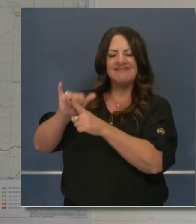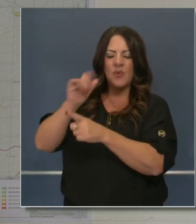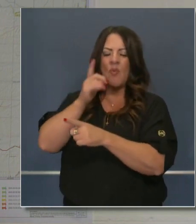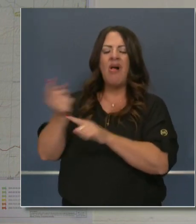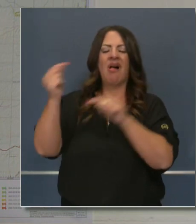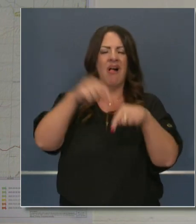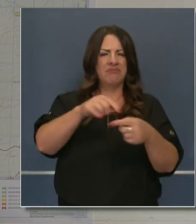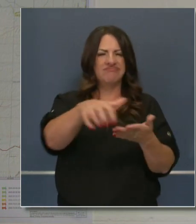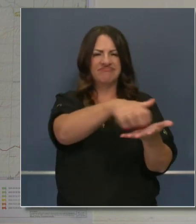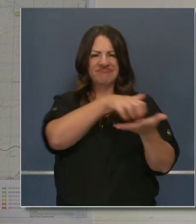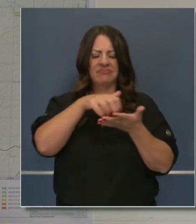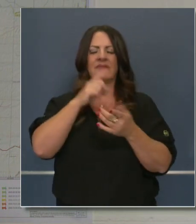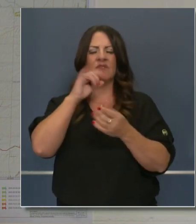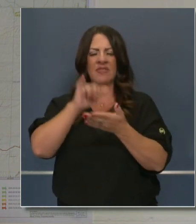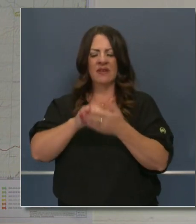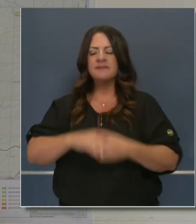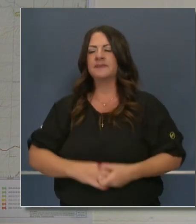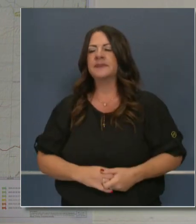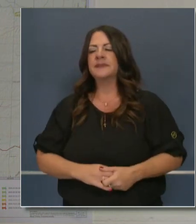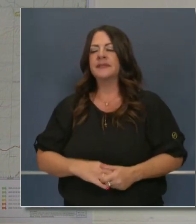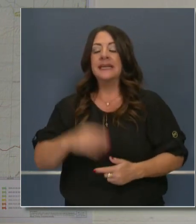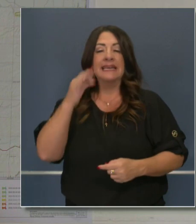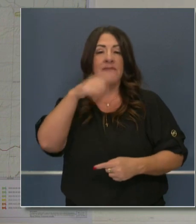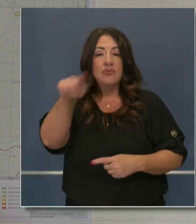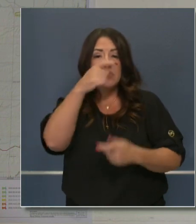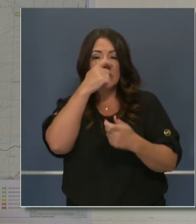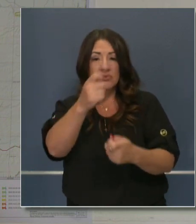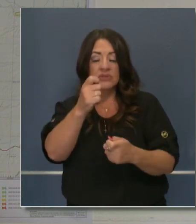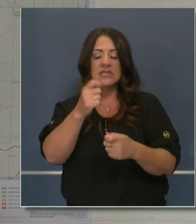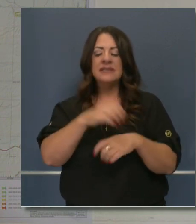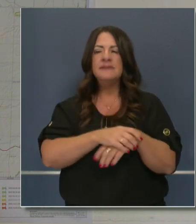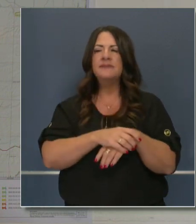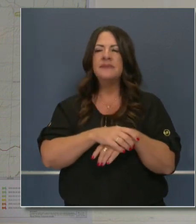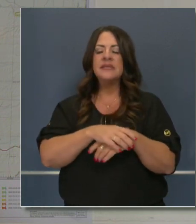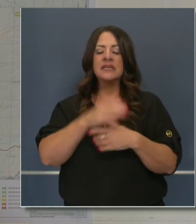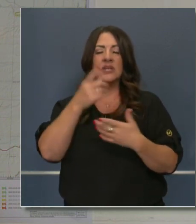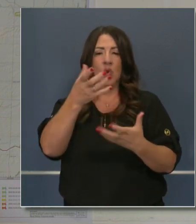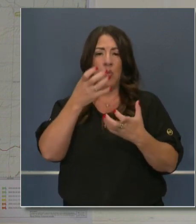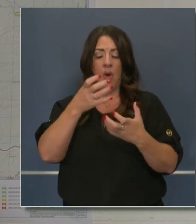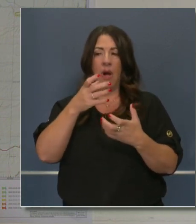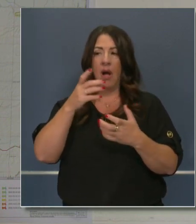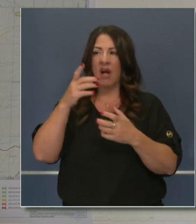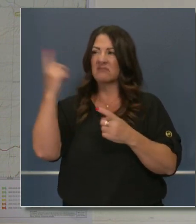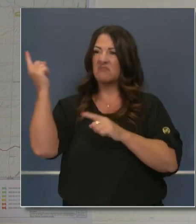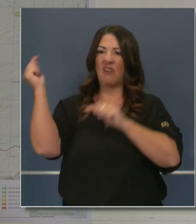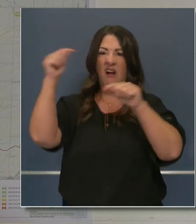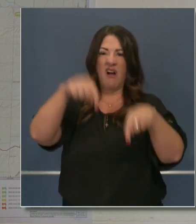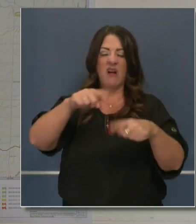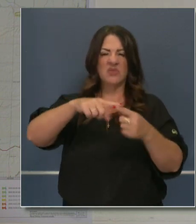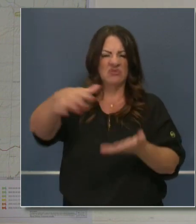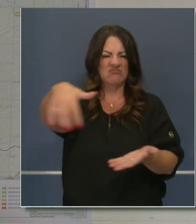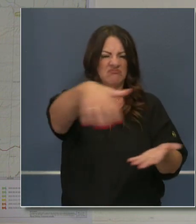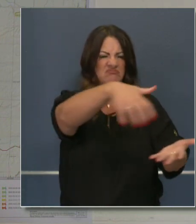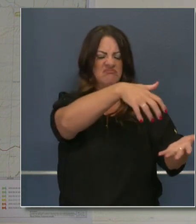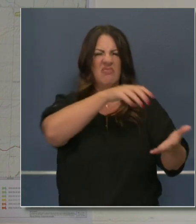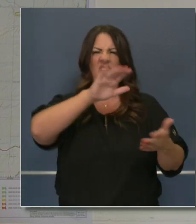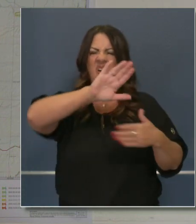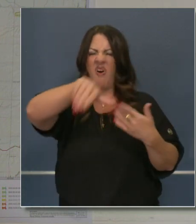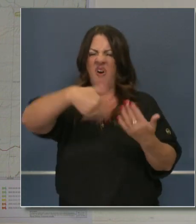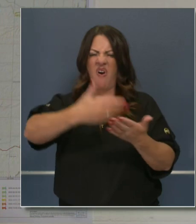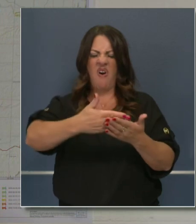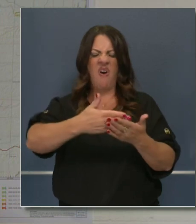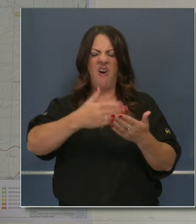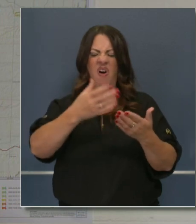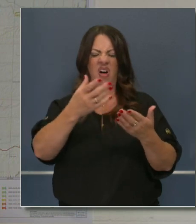all of you, for those who are interested, to begin the debris removal process be able to get the debris cleared out so that you can get